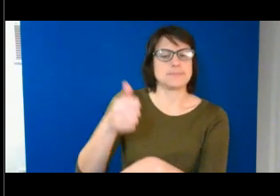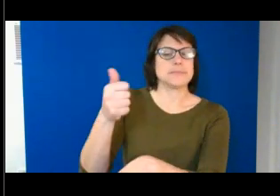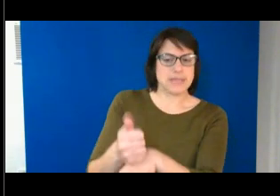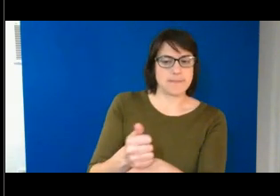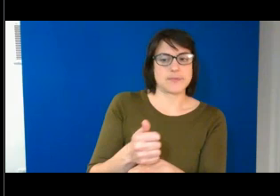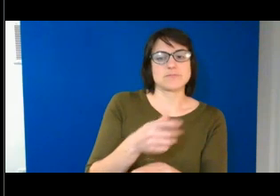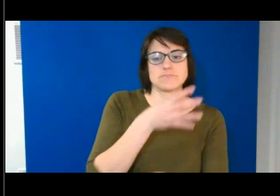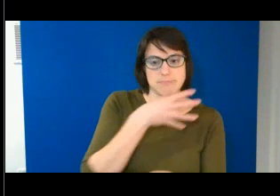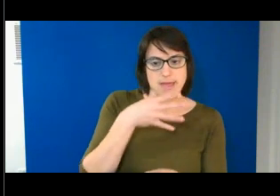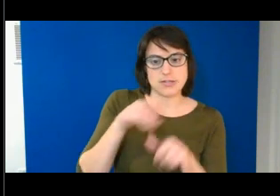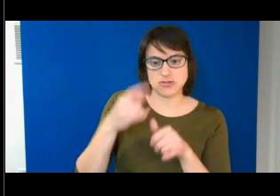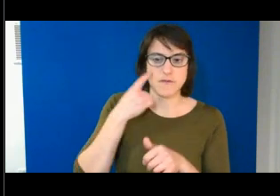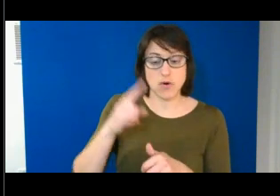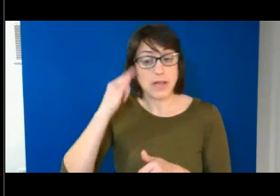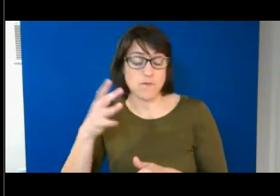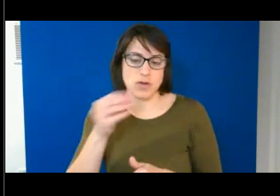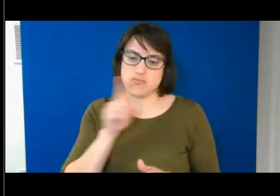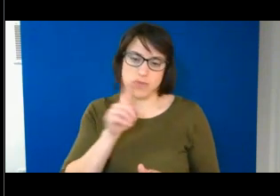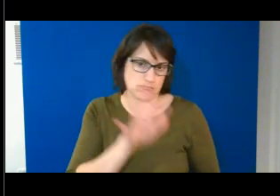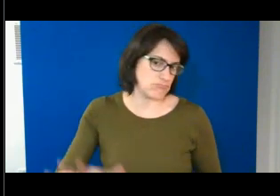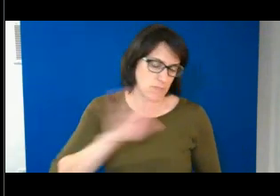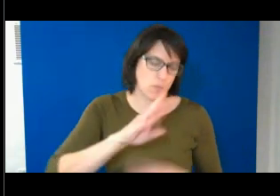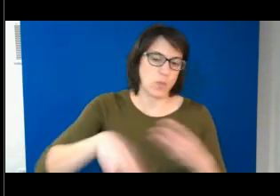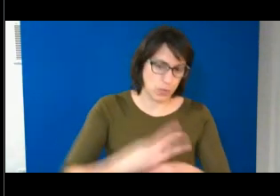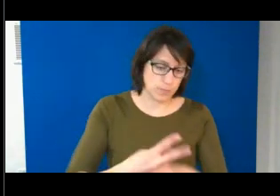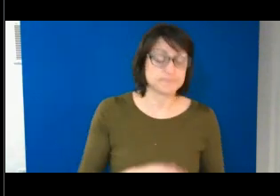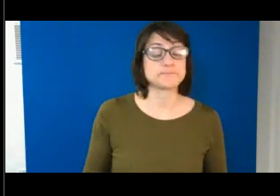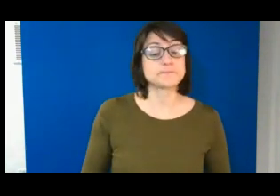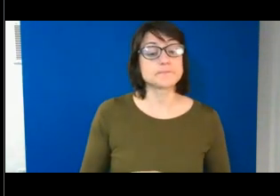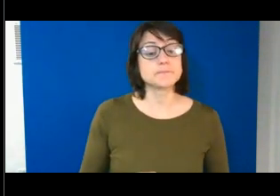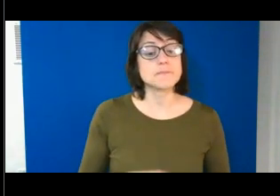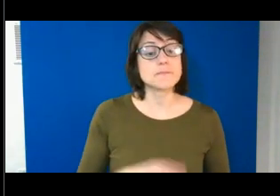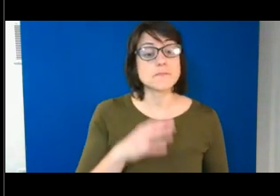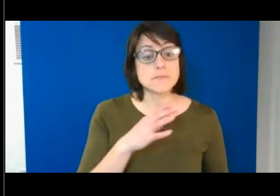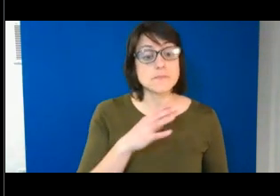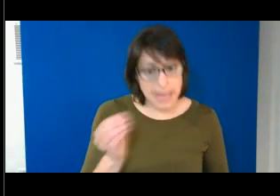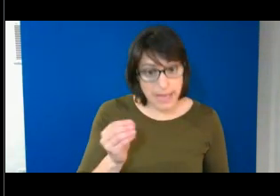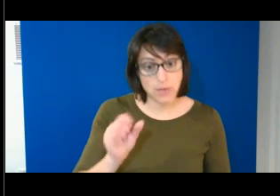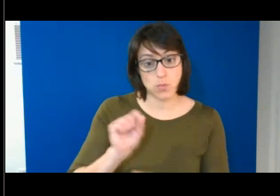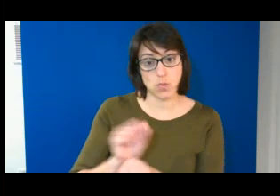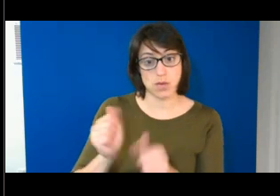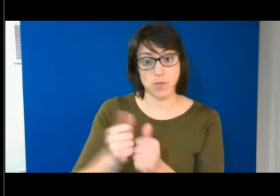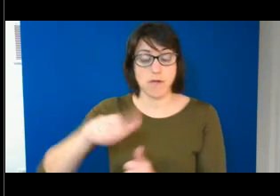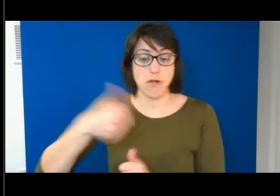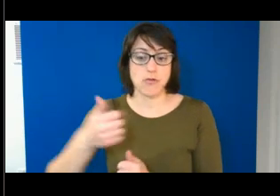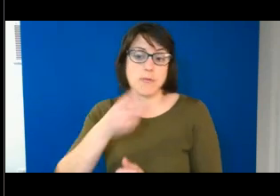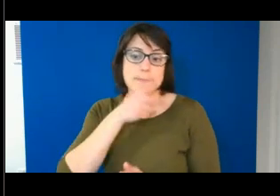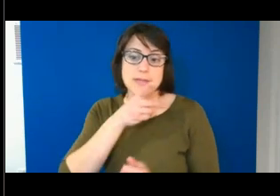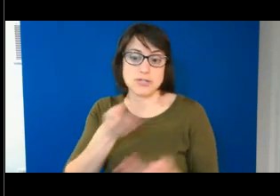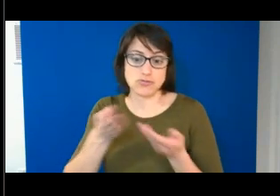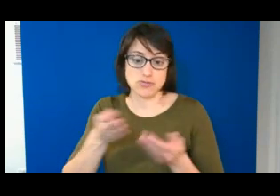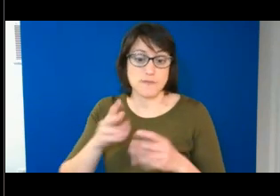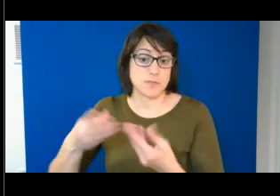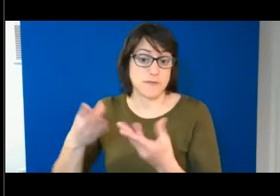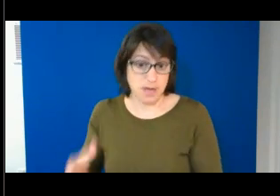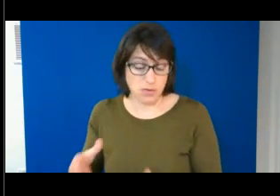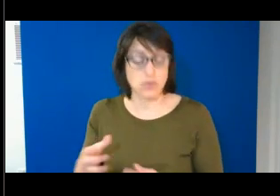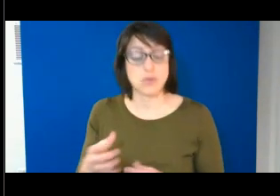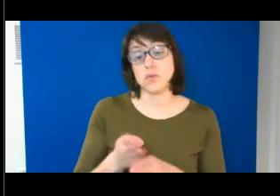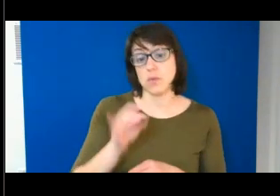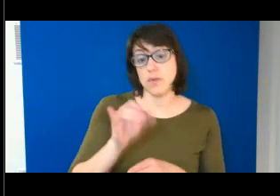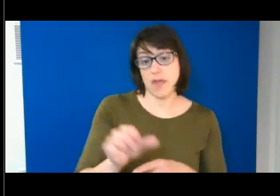the globe, and with Flipping Iron, who is a plastic service provider. And through that practice, what we proposed and